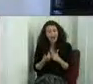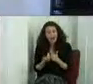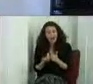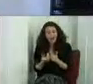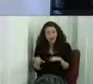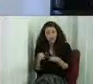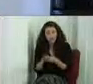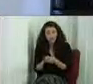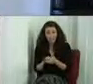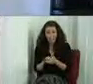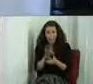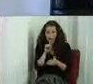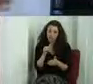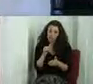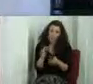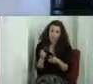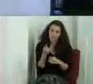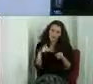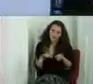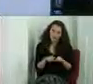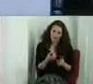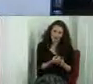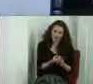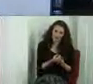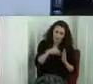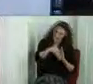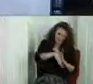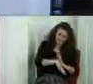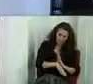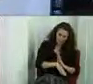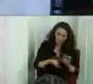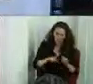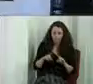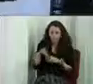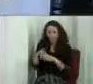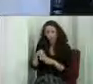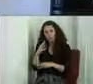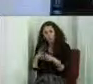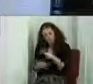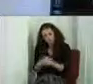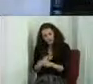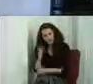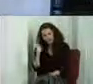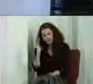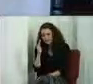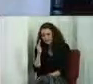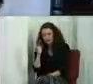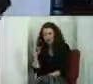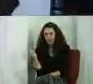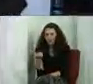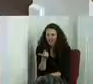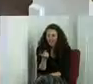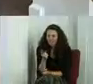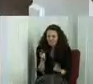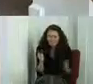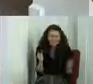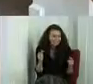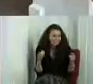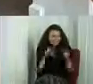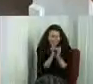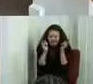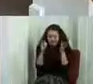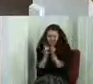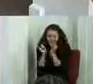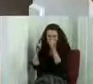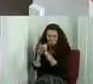world, but how do we do that in a world where it does seem that everyone is at odds with one another? It